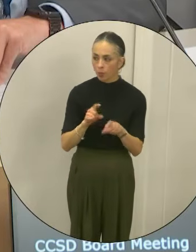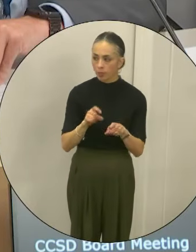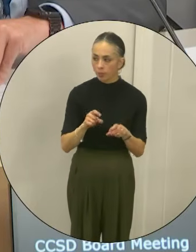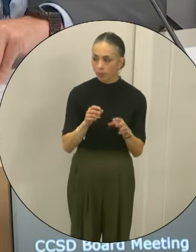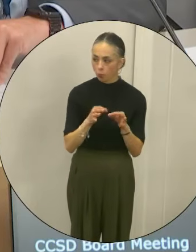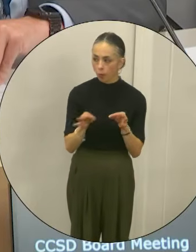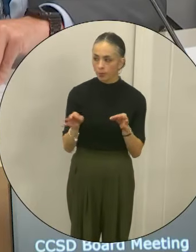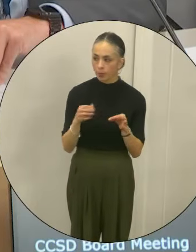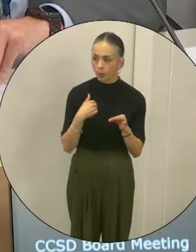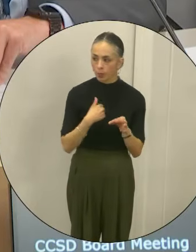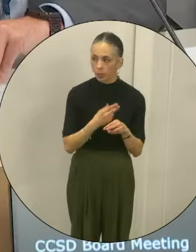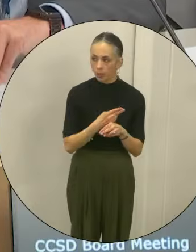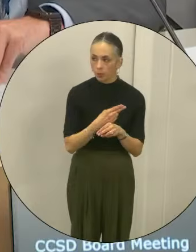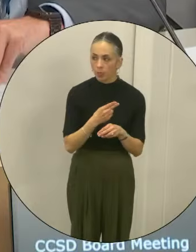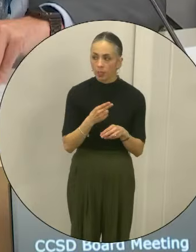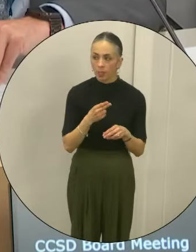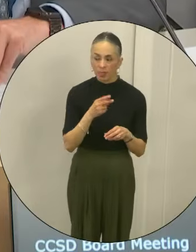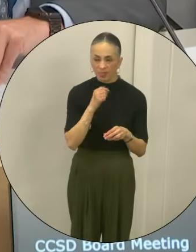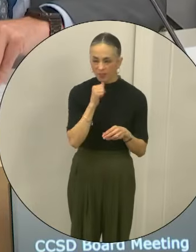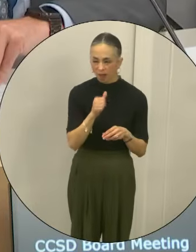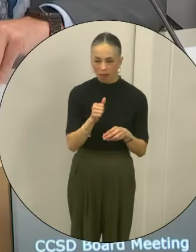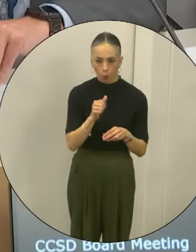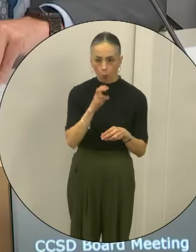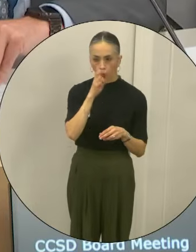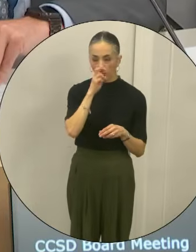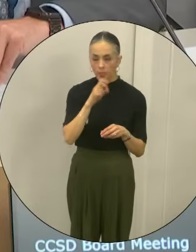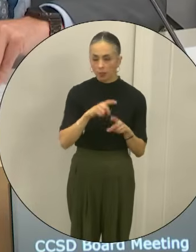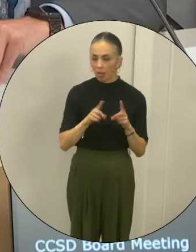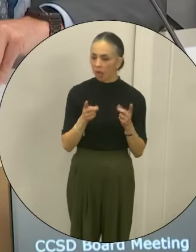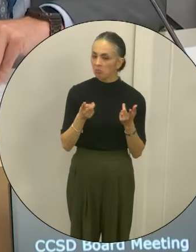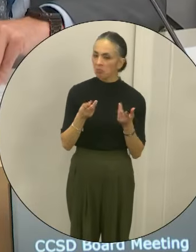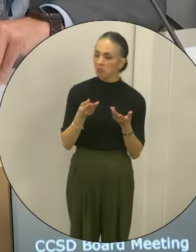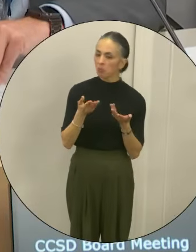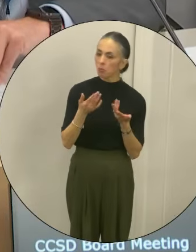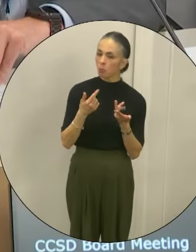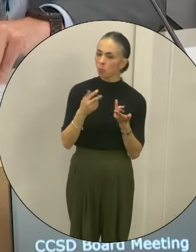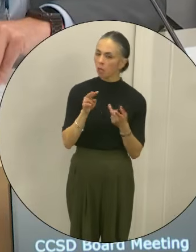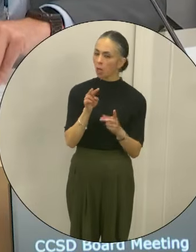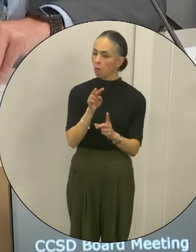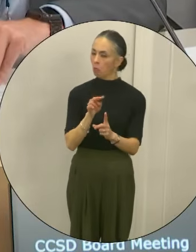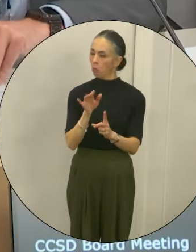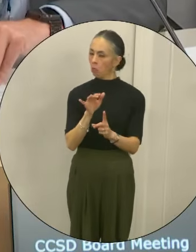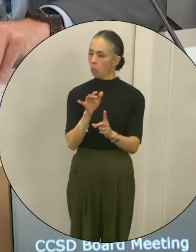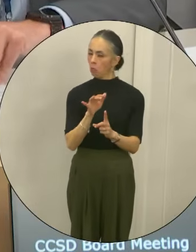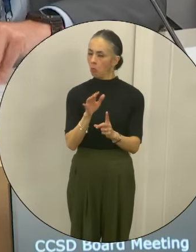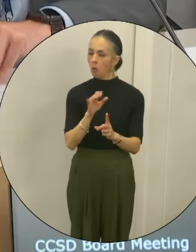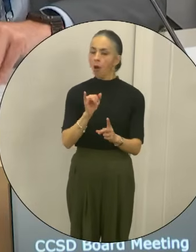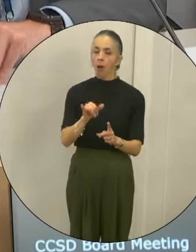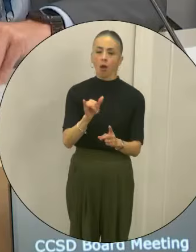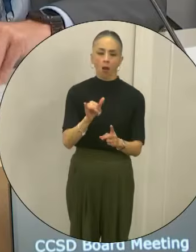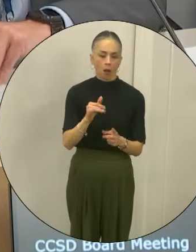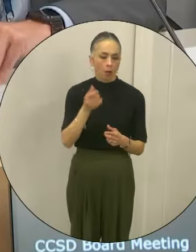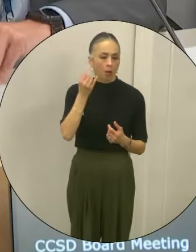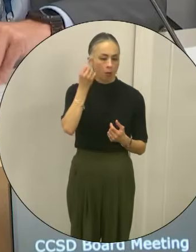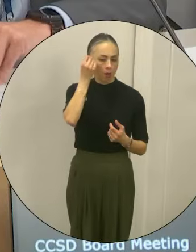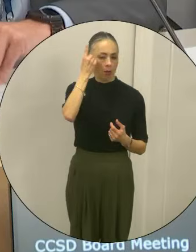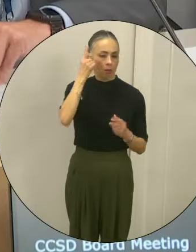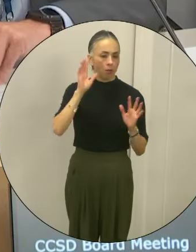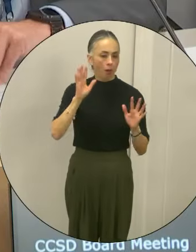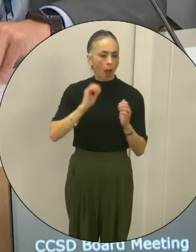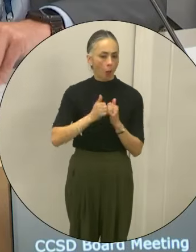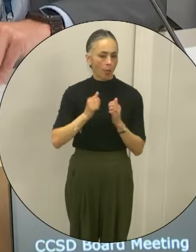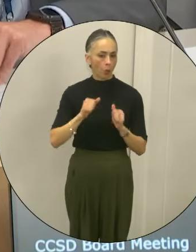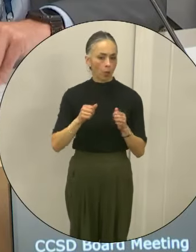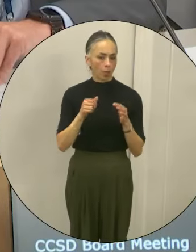to use during the town hall. It's not rigid, but it gives us an idea of how to start the conversations in